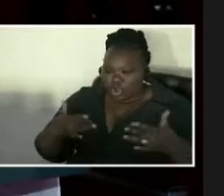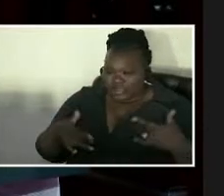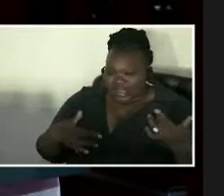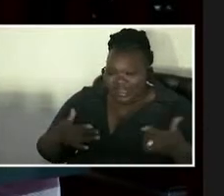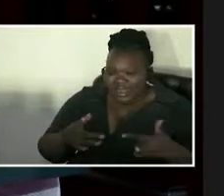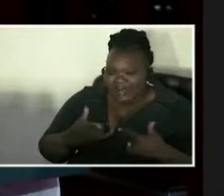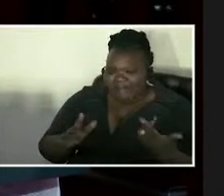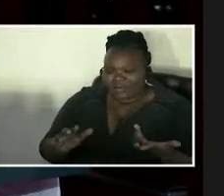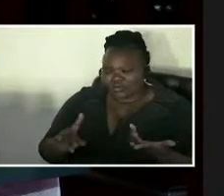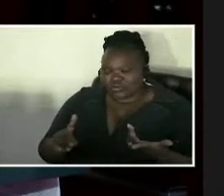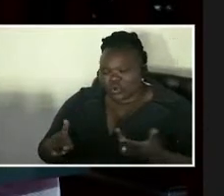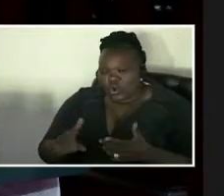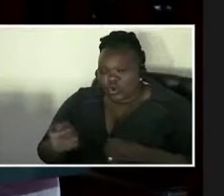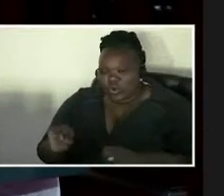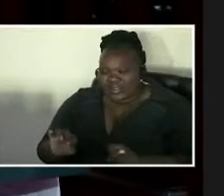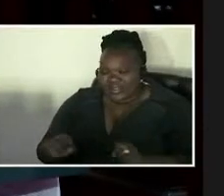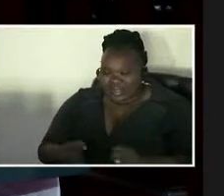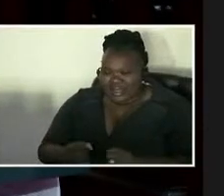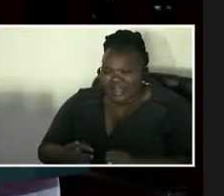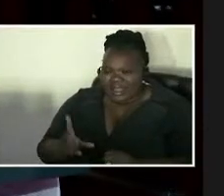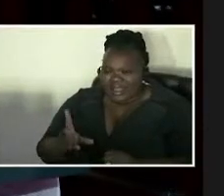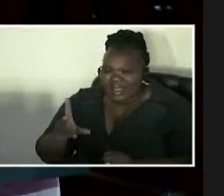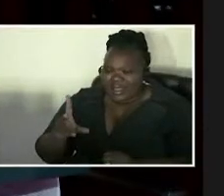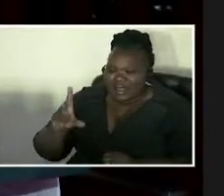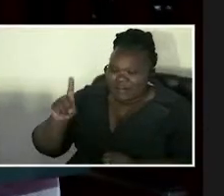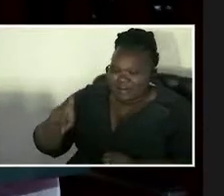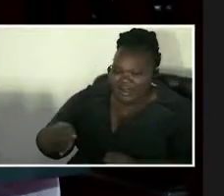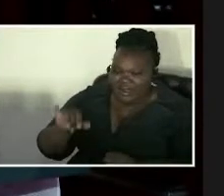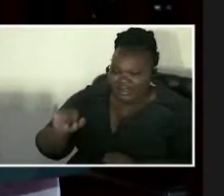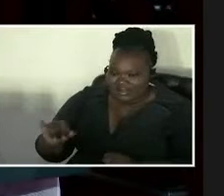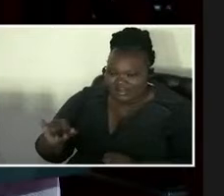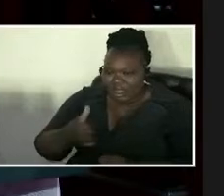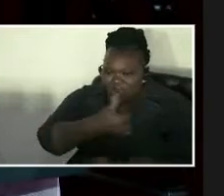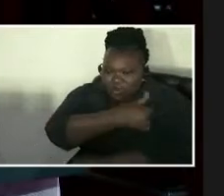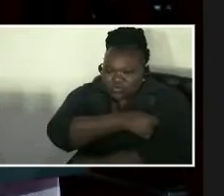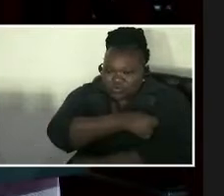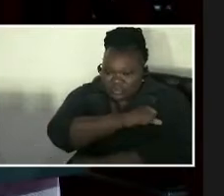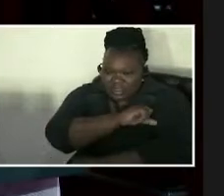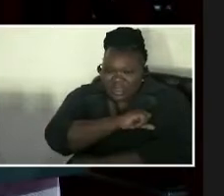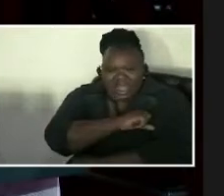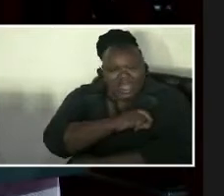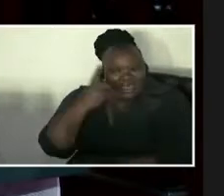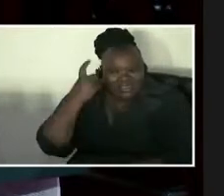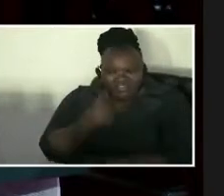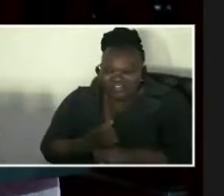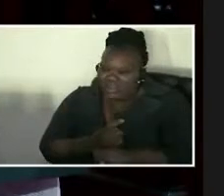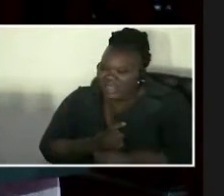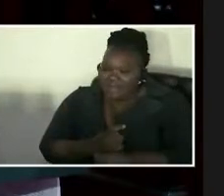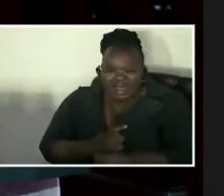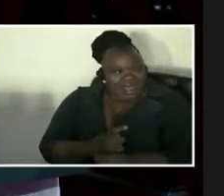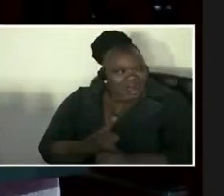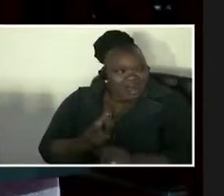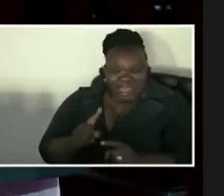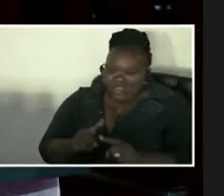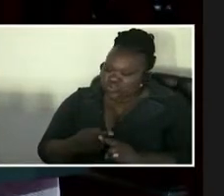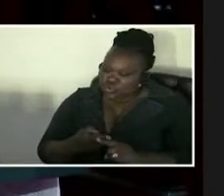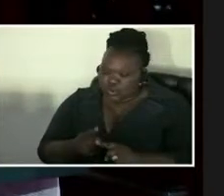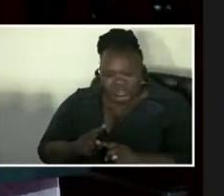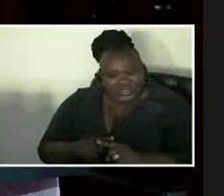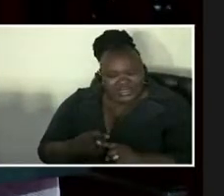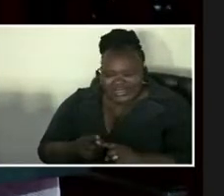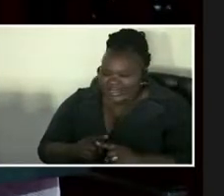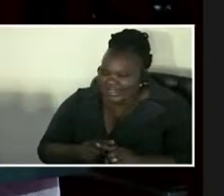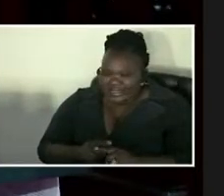embassy in opening the presidency saga hospital we do not want any excuses the hospital must be opened to the public